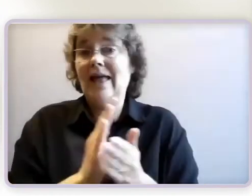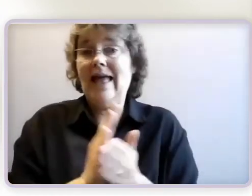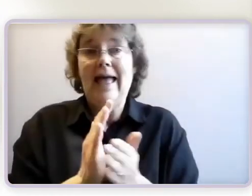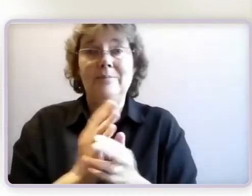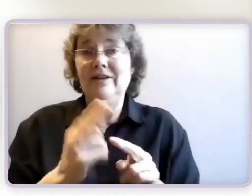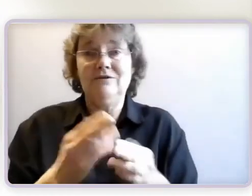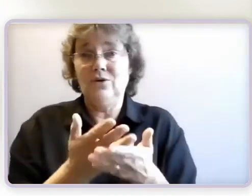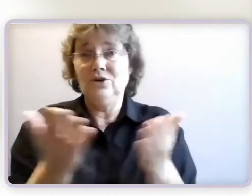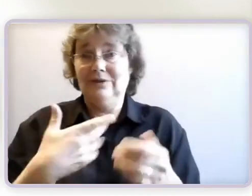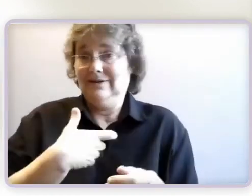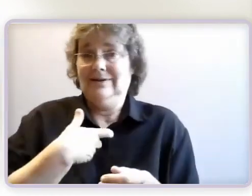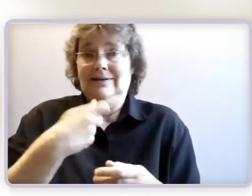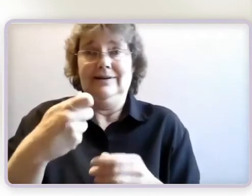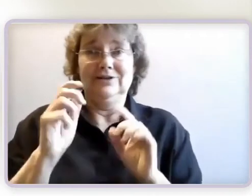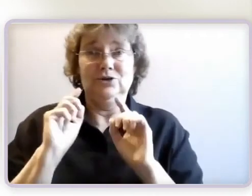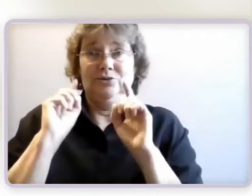talk.